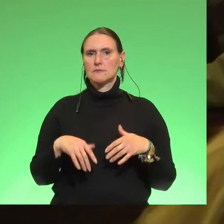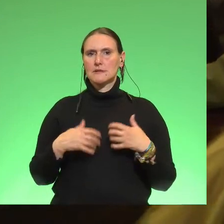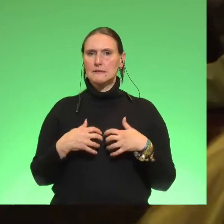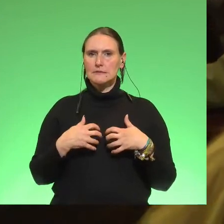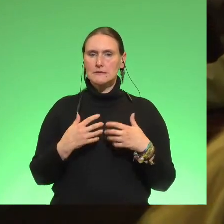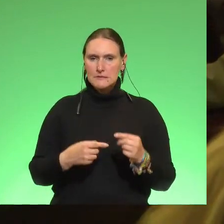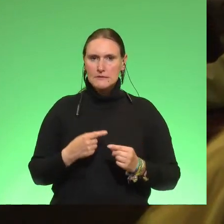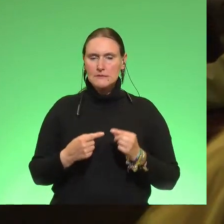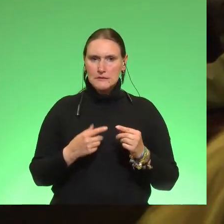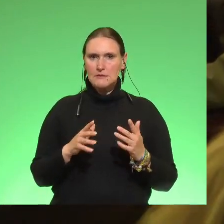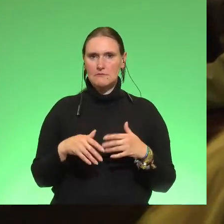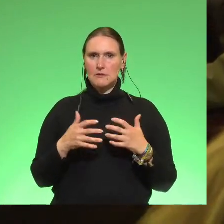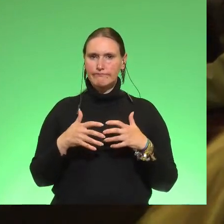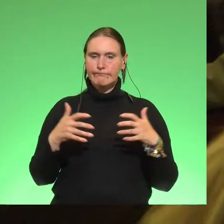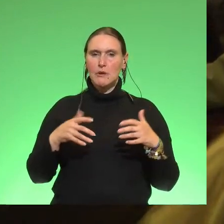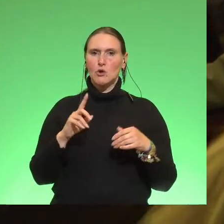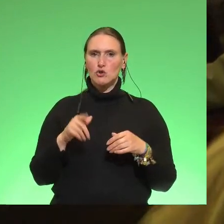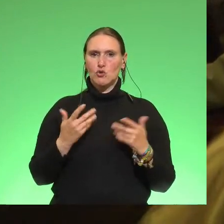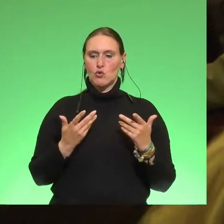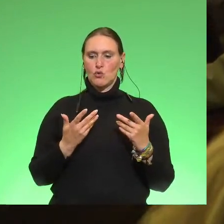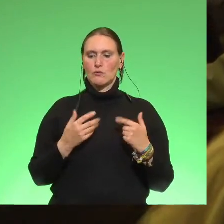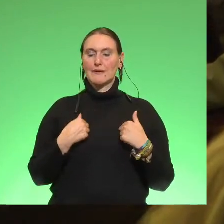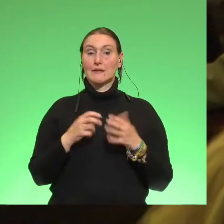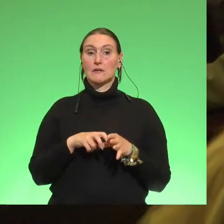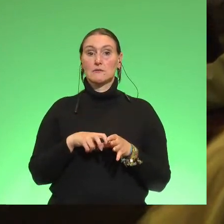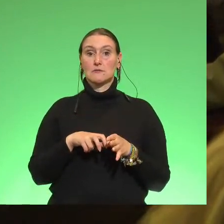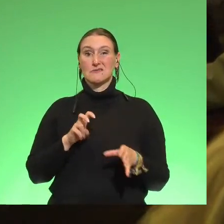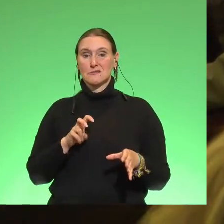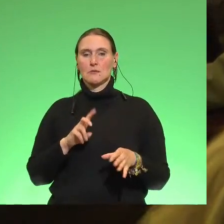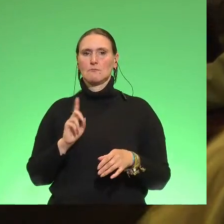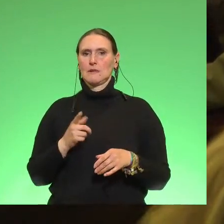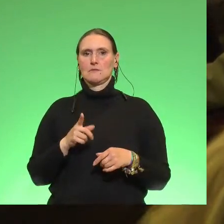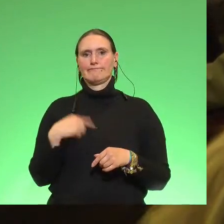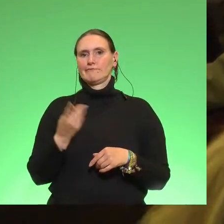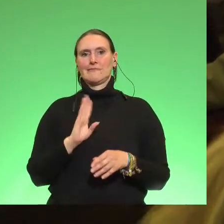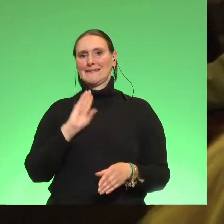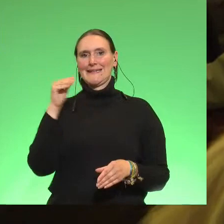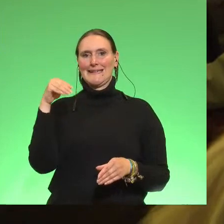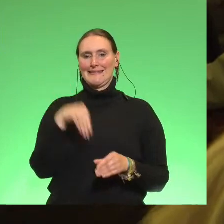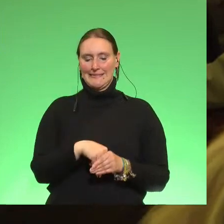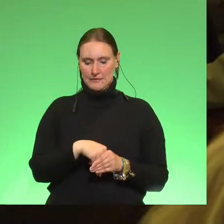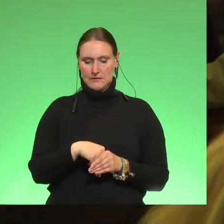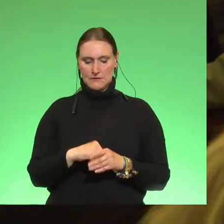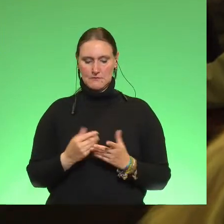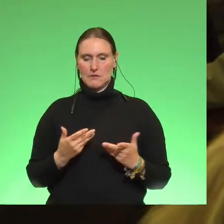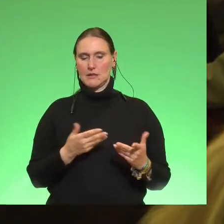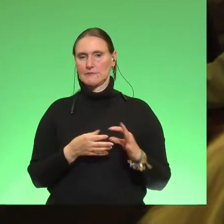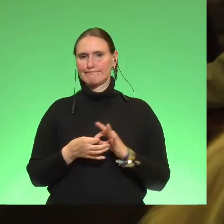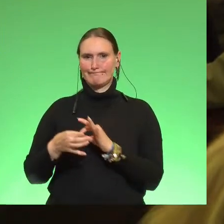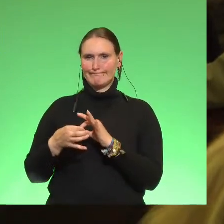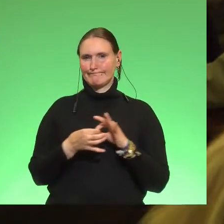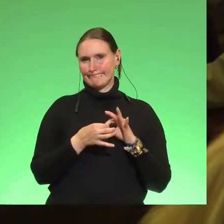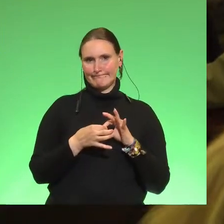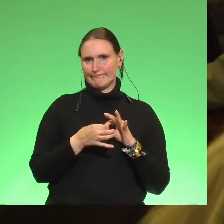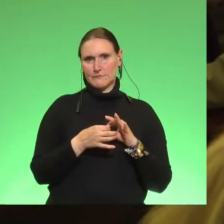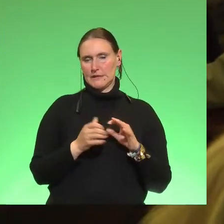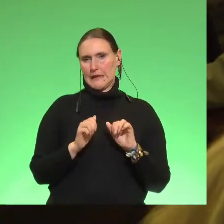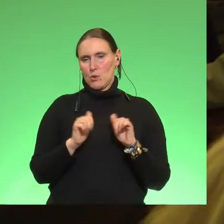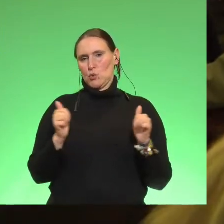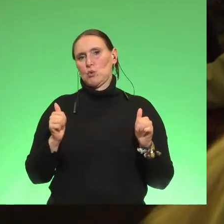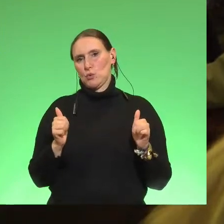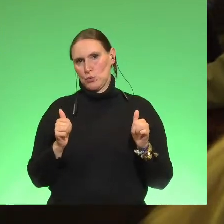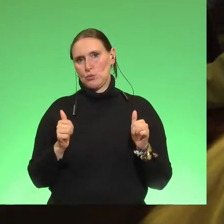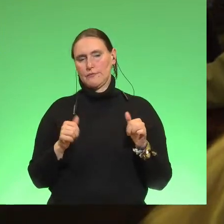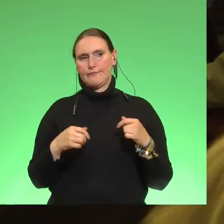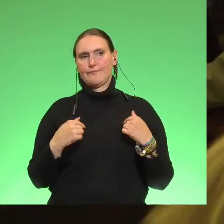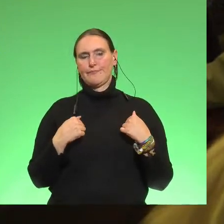at the same time we're still in it. So how does that relate together? And also I wonder,